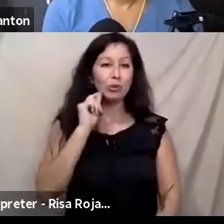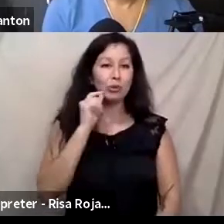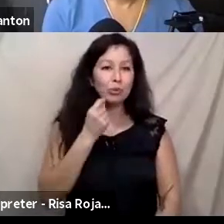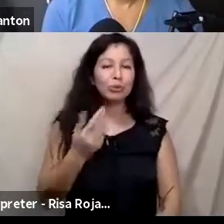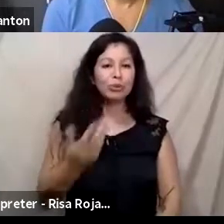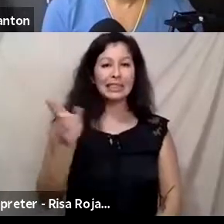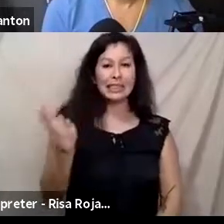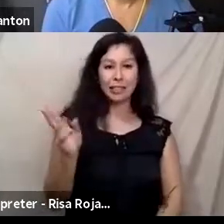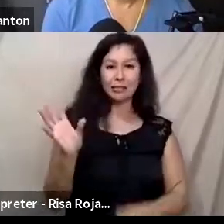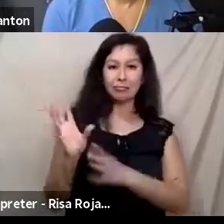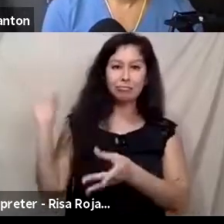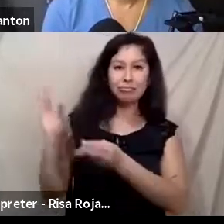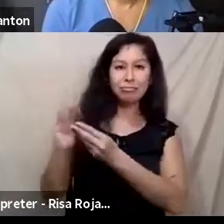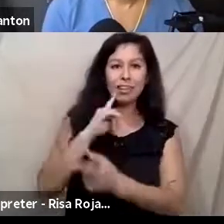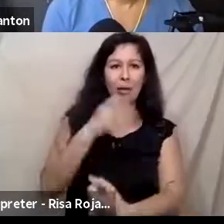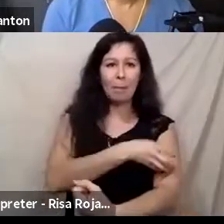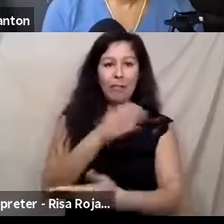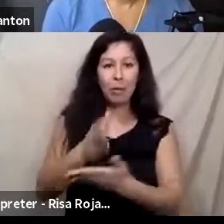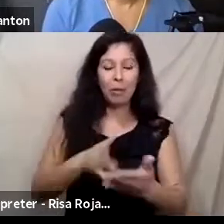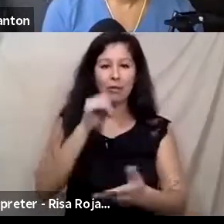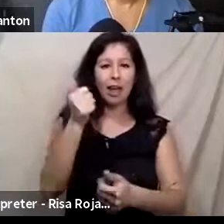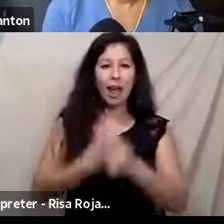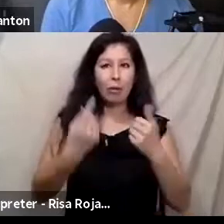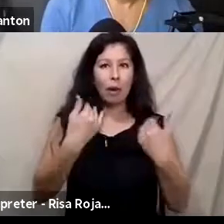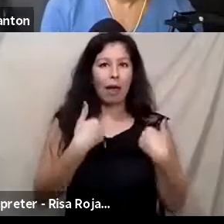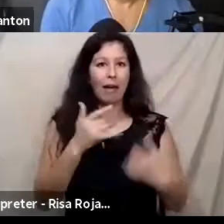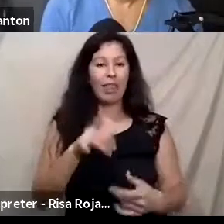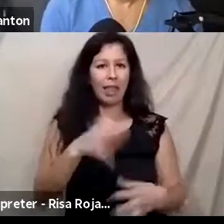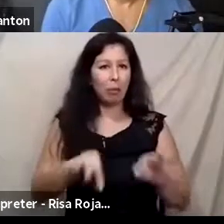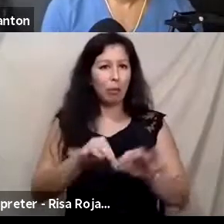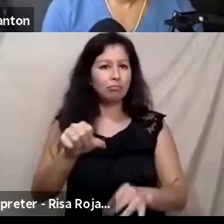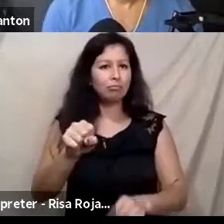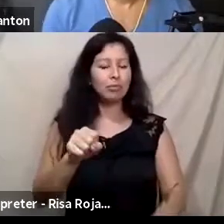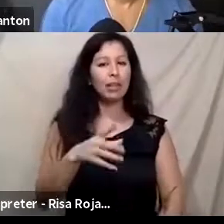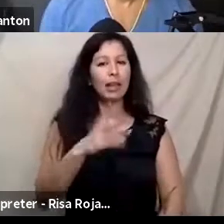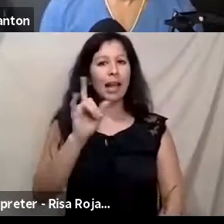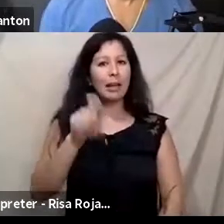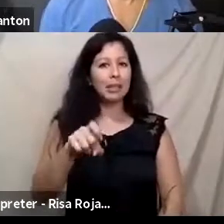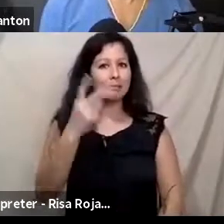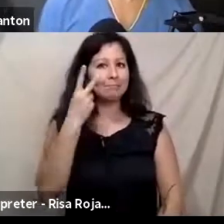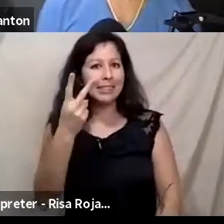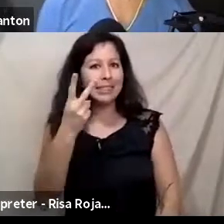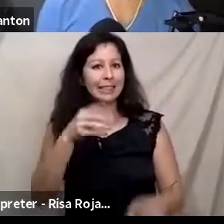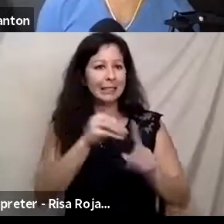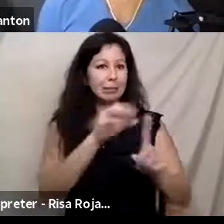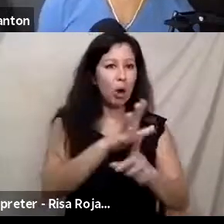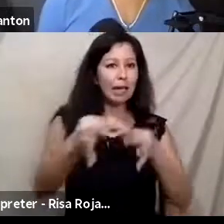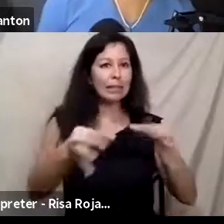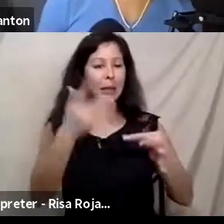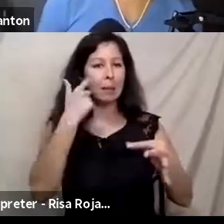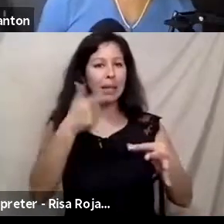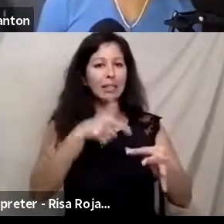cool history and this really powerful part that not everybody has, and that's important, and that needs to be seen and explained, because it is